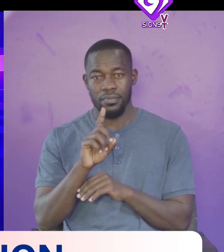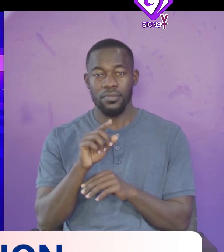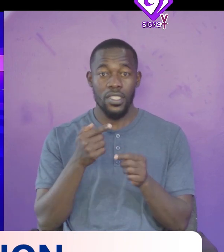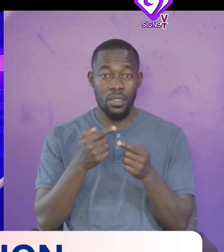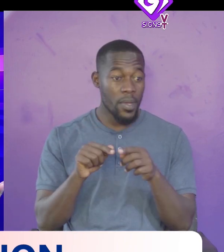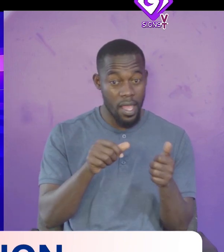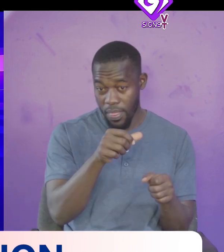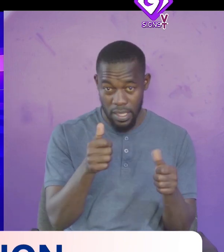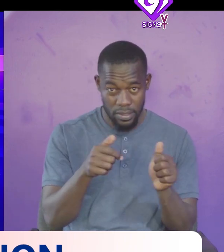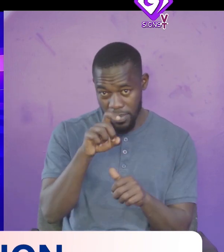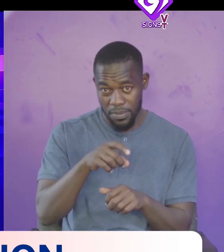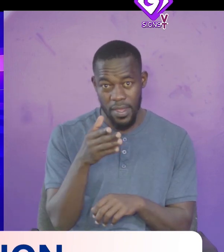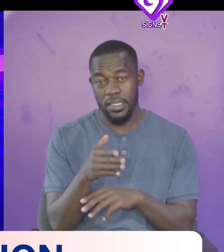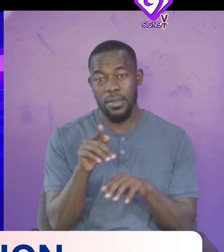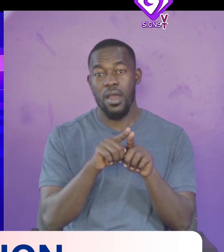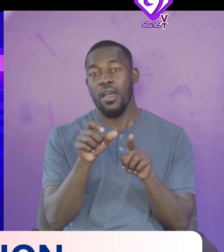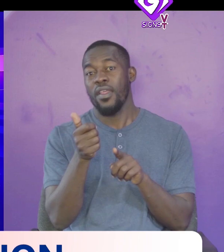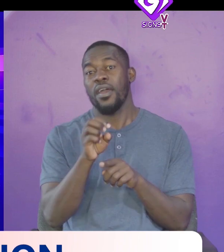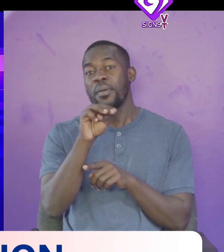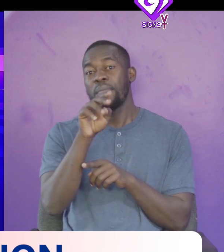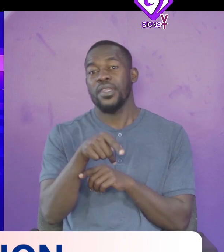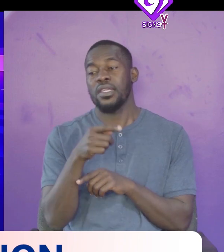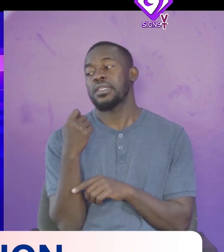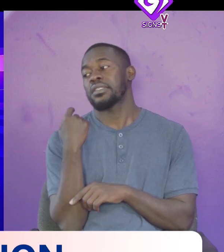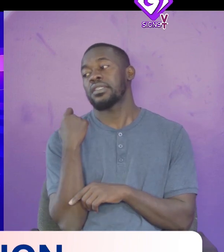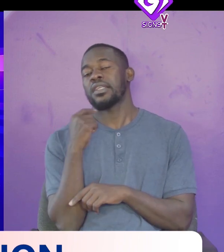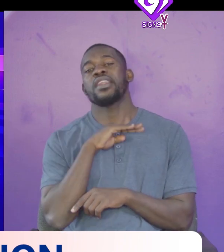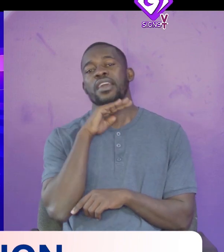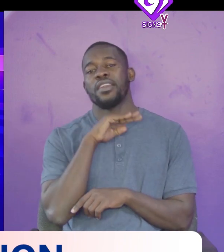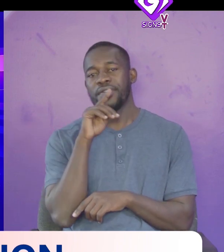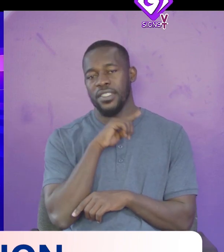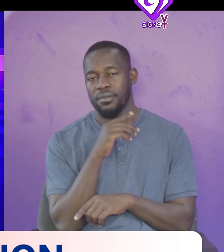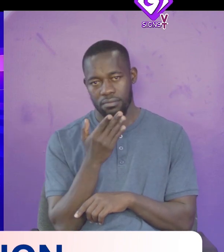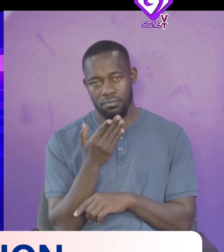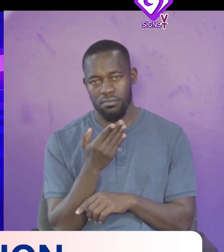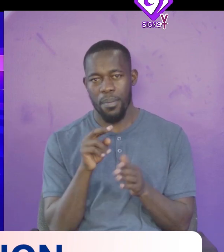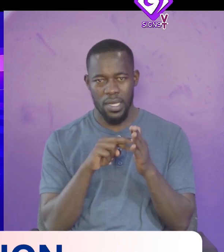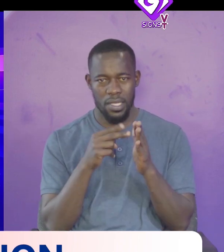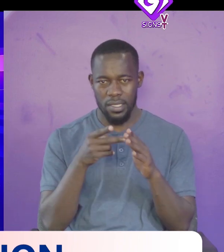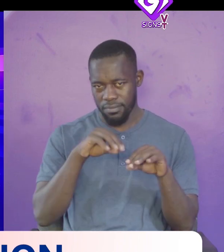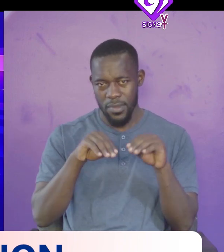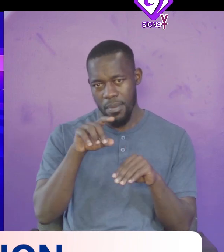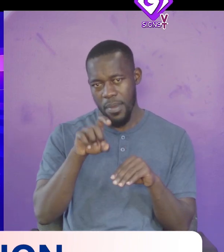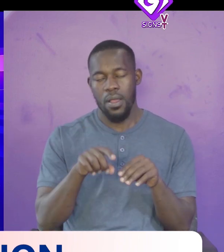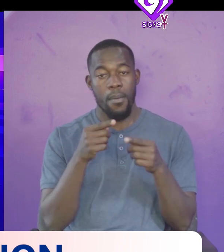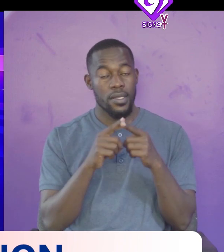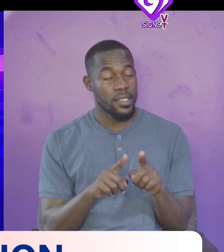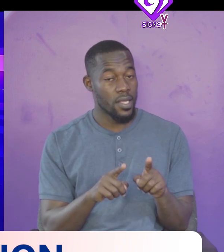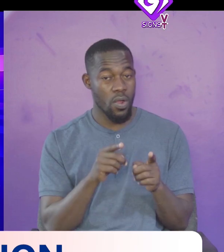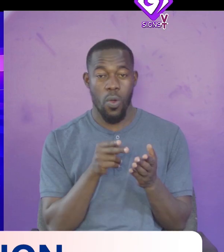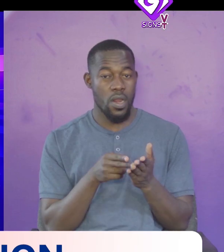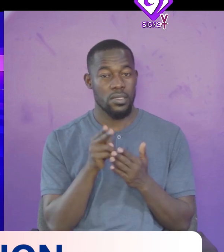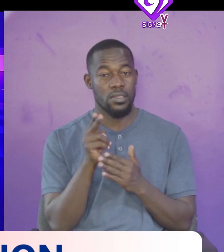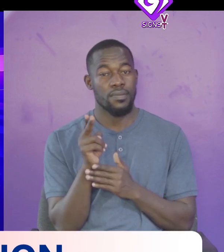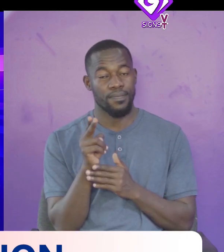because even there's another member of parliament who was passed on. Okay. So the reality of the fact is this, Jonah. Right. When